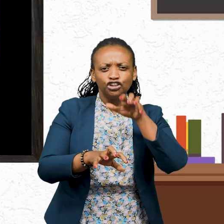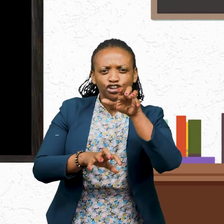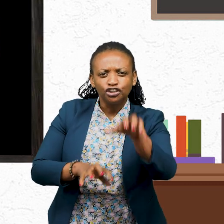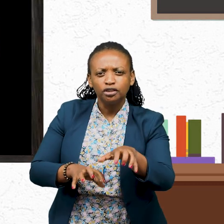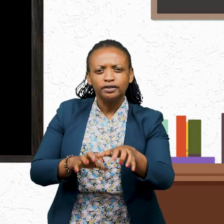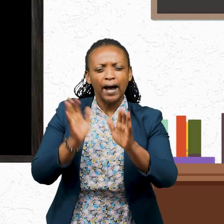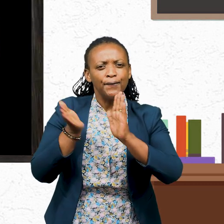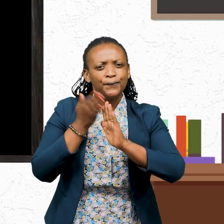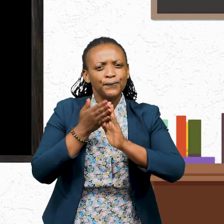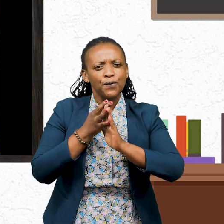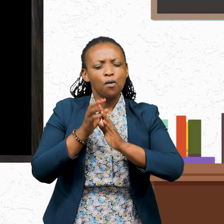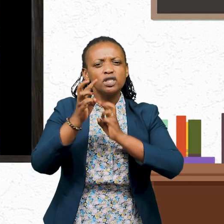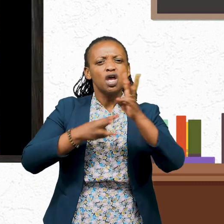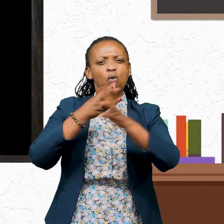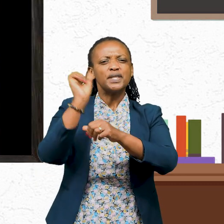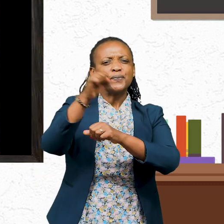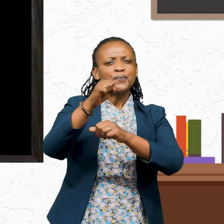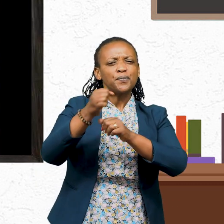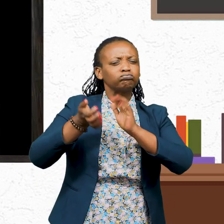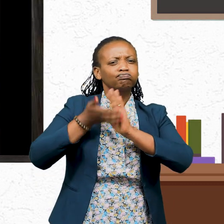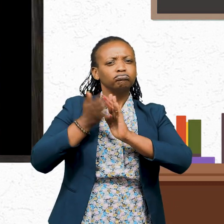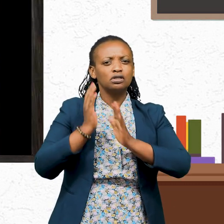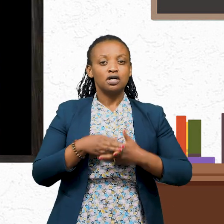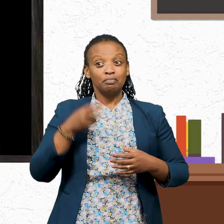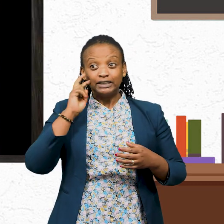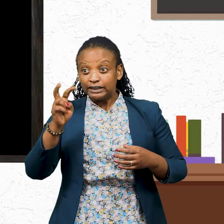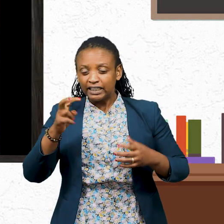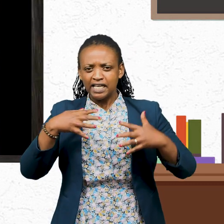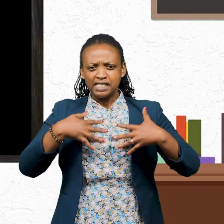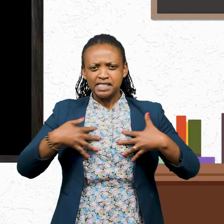in the world. A zebra!